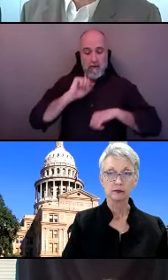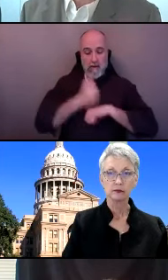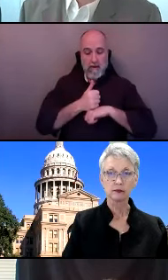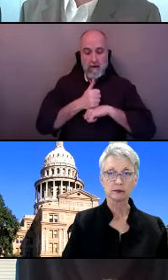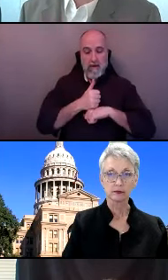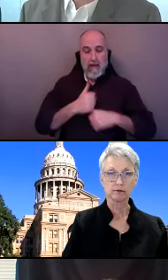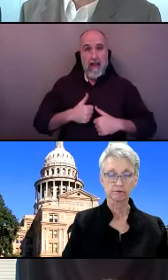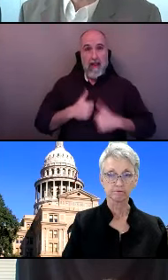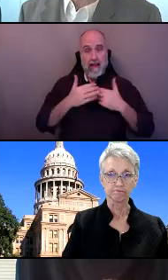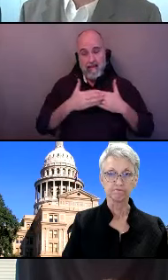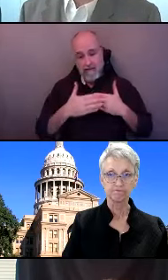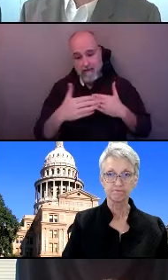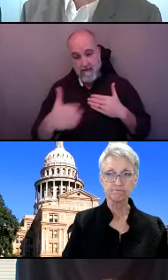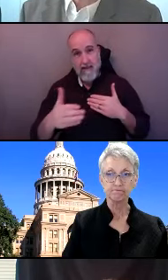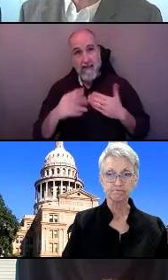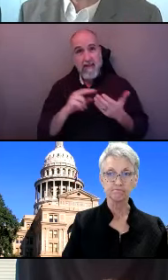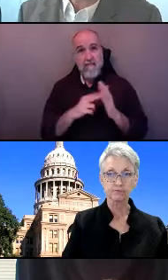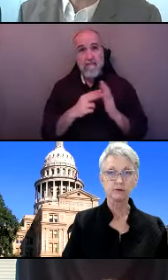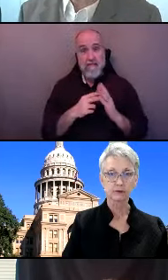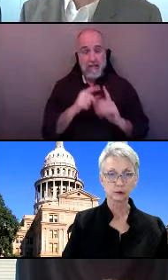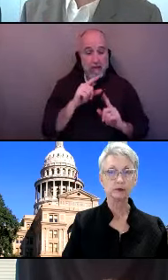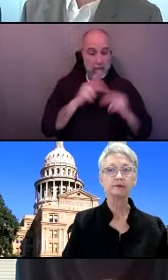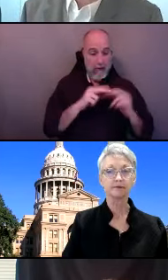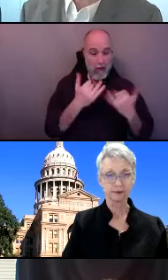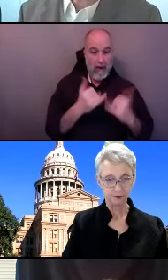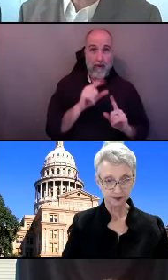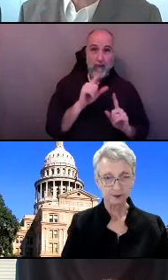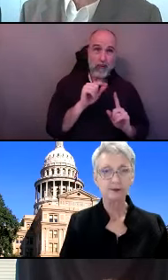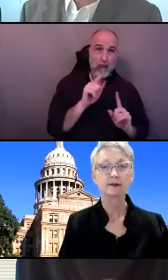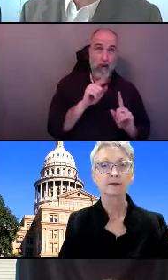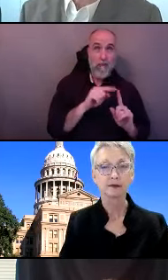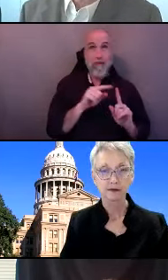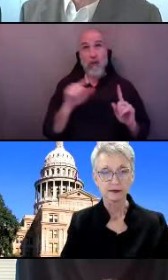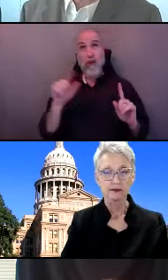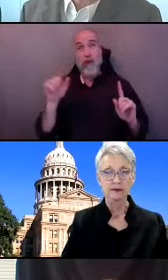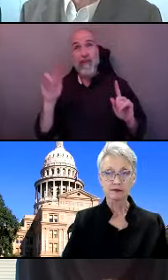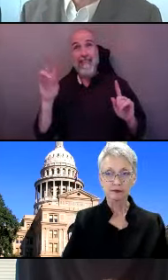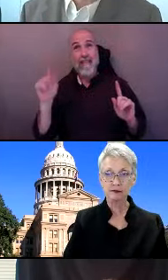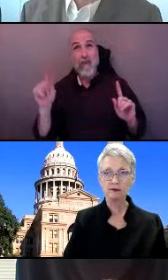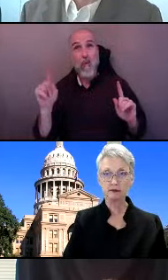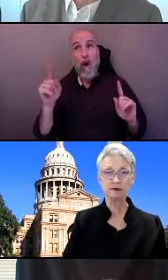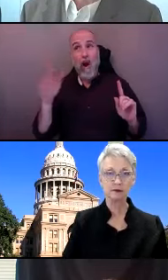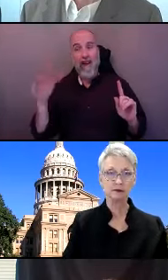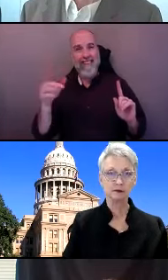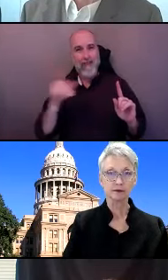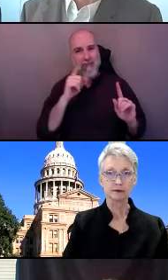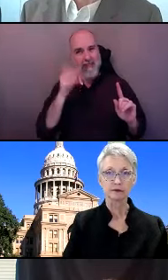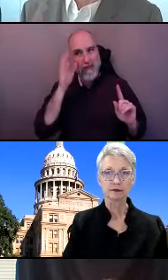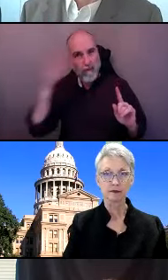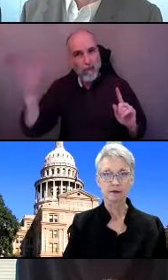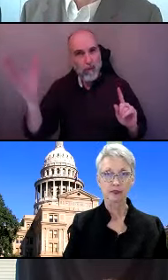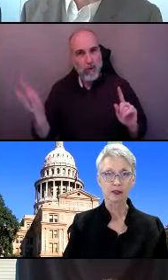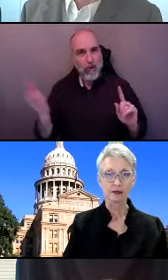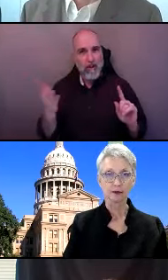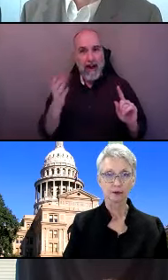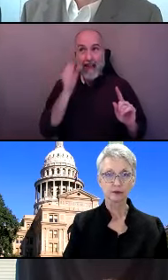2021, that's going to be 2071 or, 21, whatever. It's for the future, and the